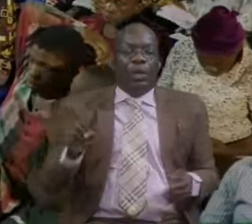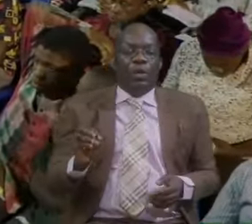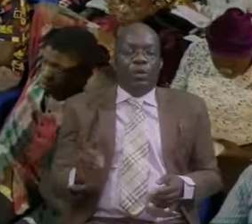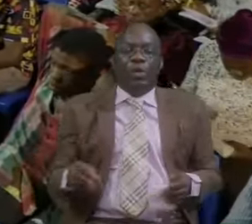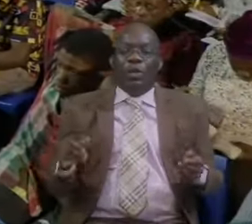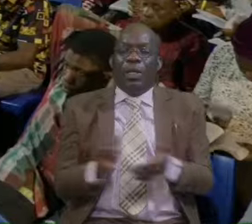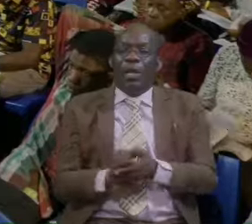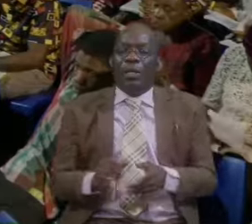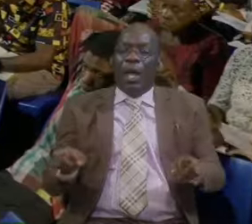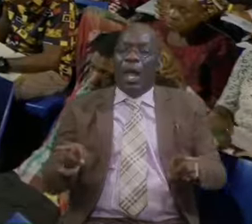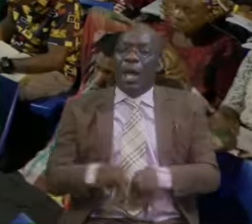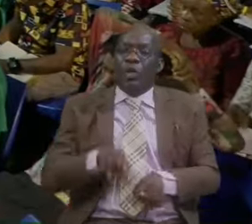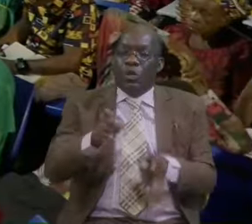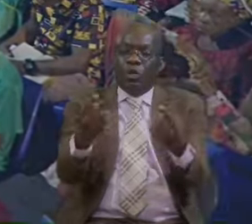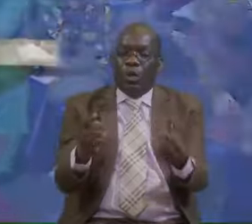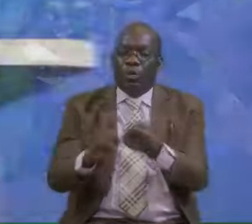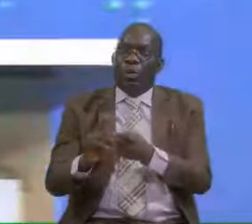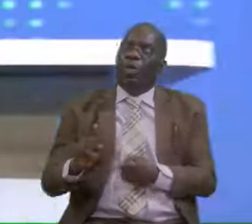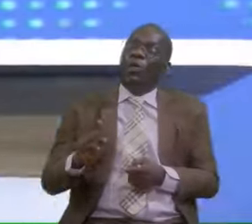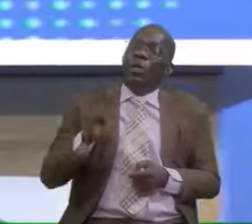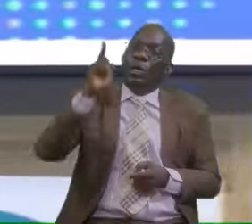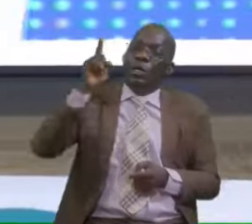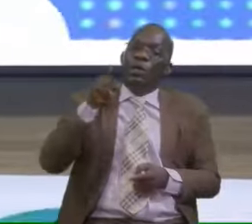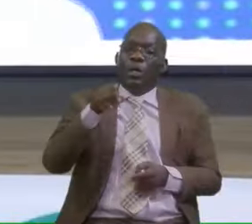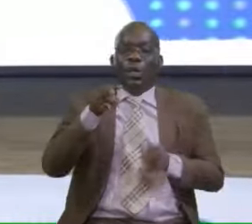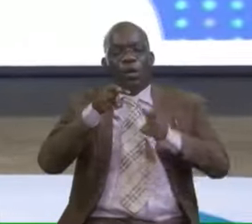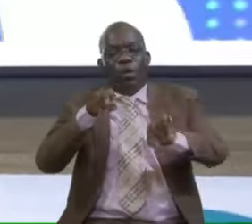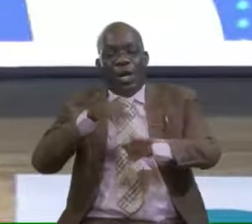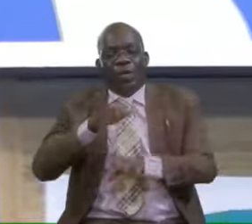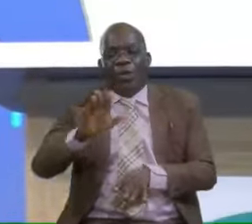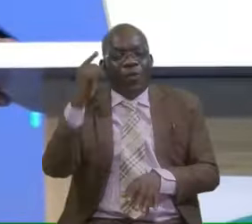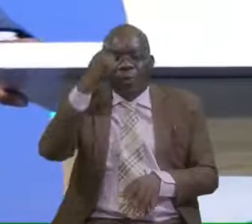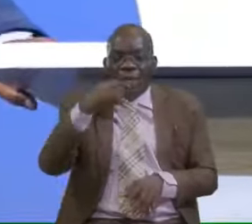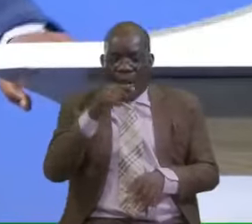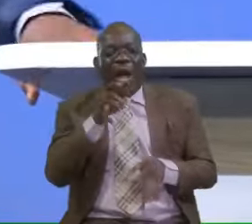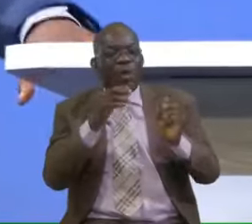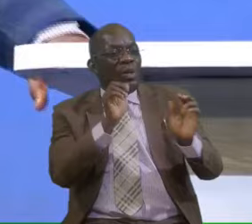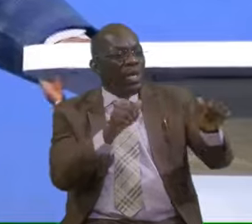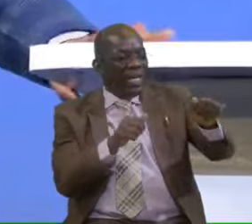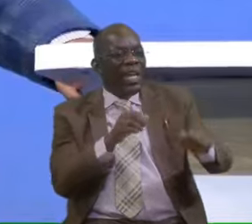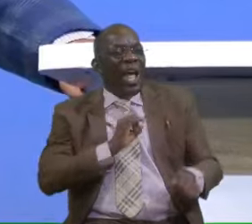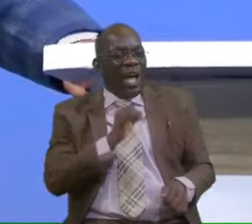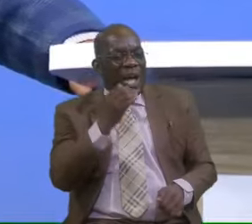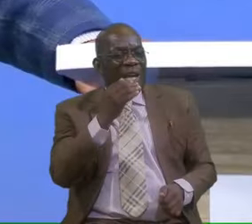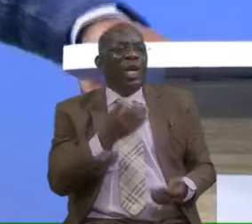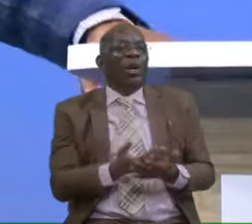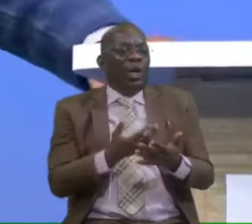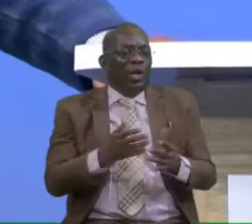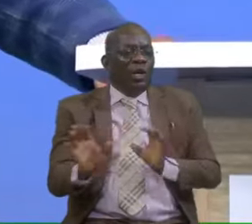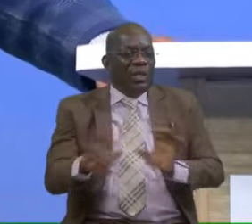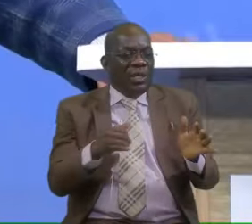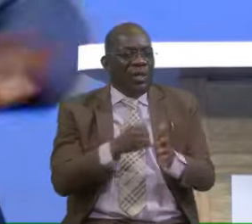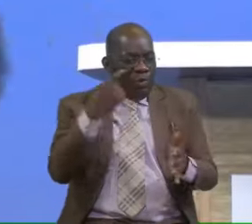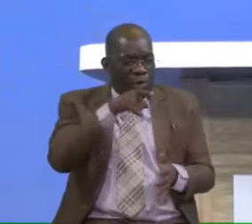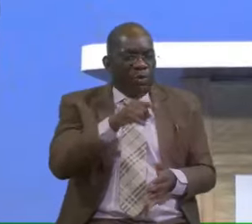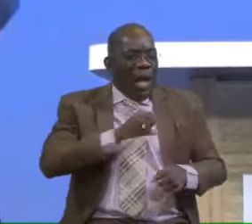to him, he looks at your face, he recognizes your face, he said, yes, I bought that for you. I